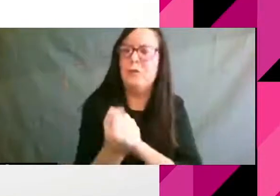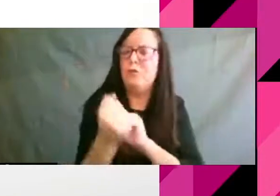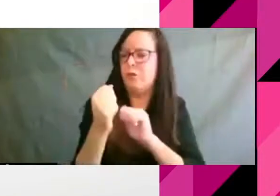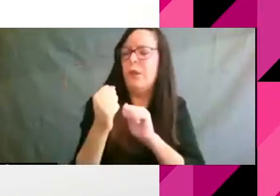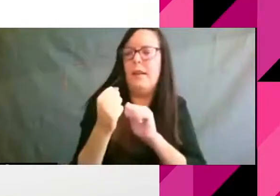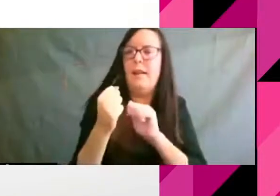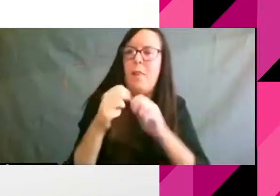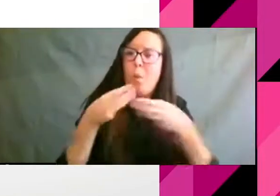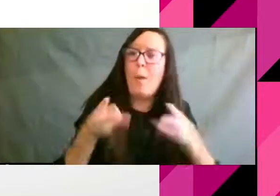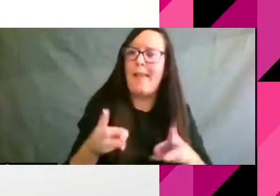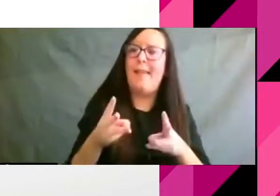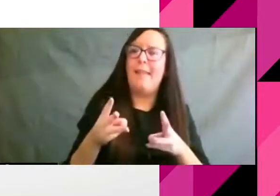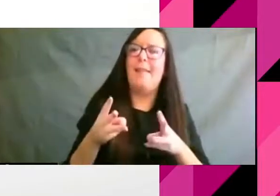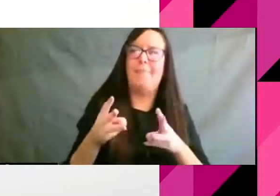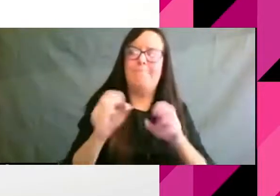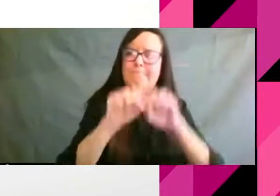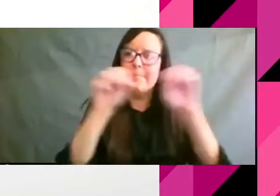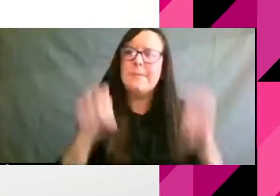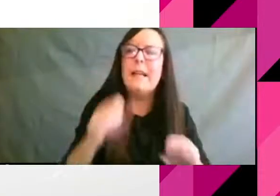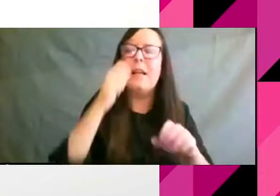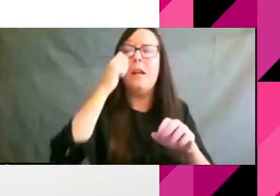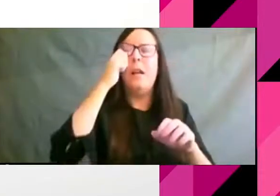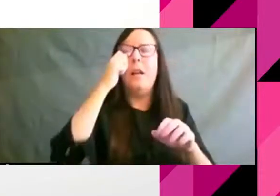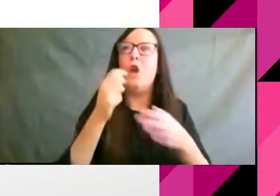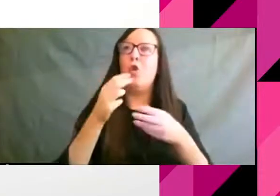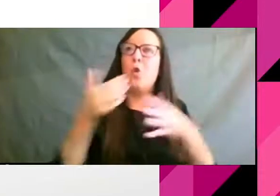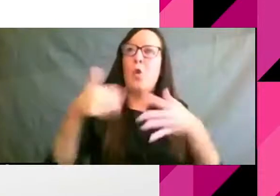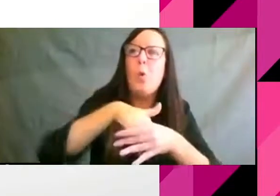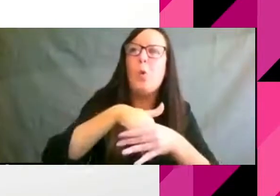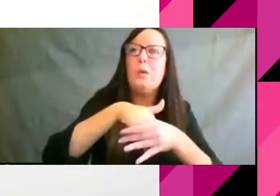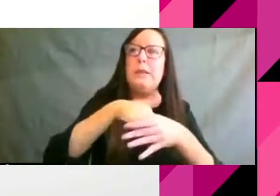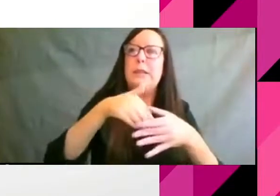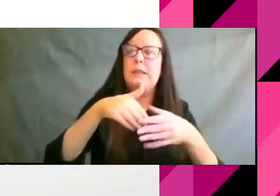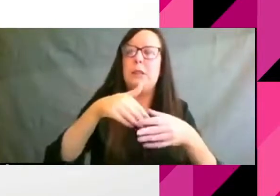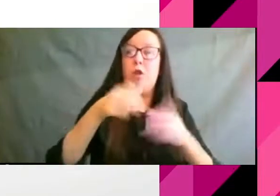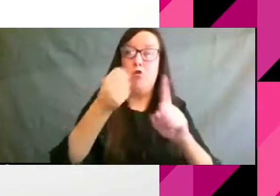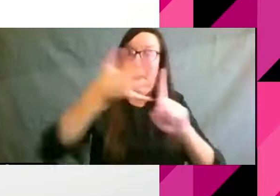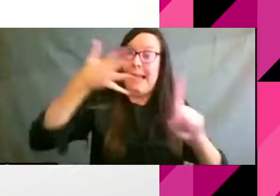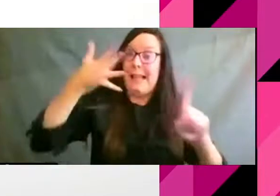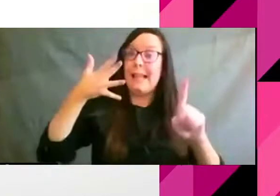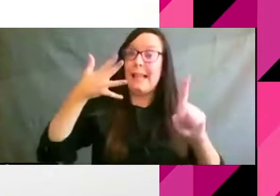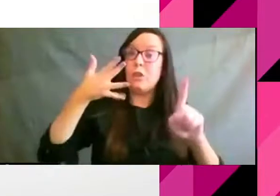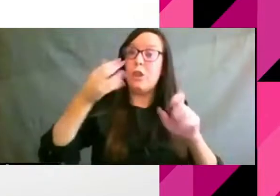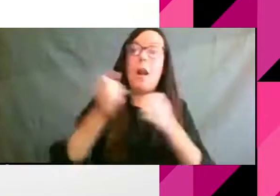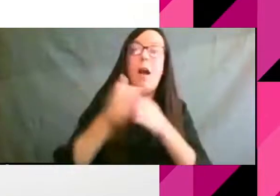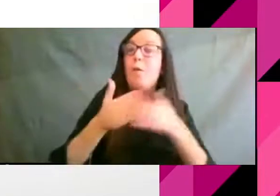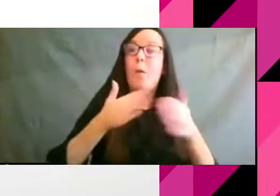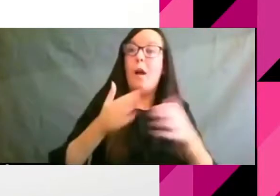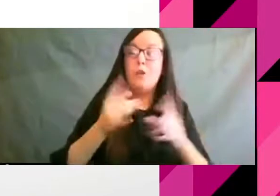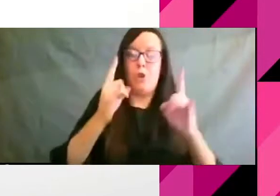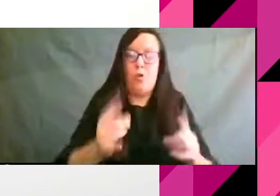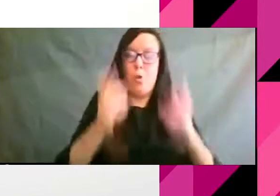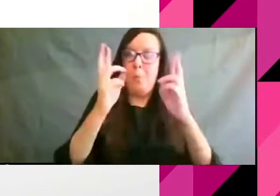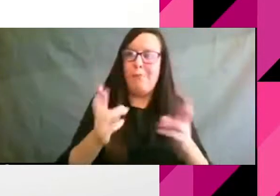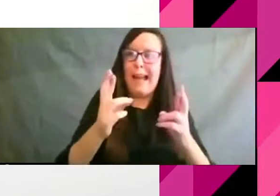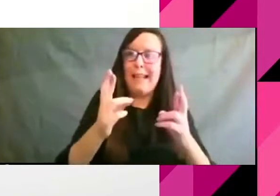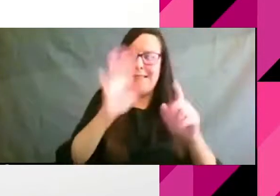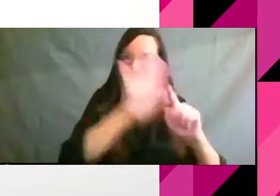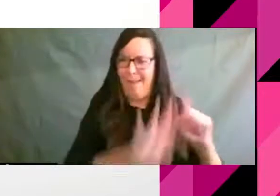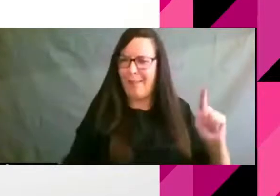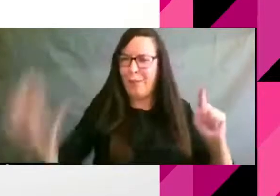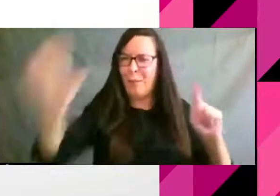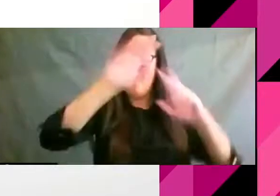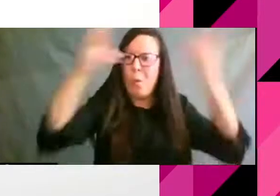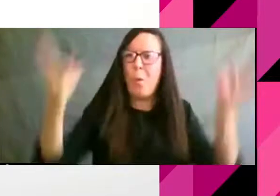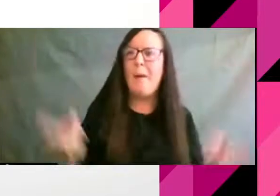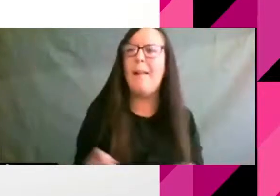the notion of the recognition of human rights universally for persons with disabilities.